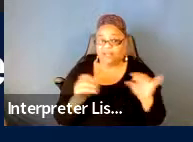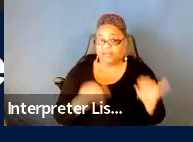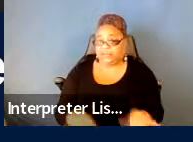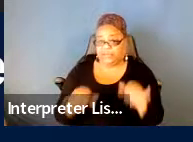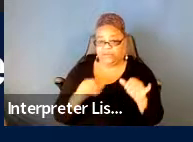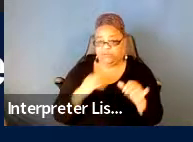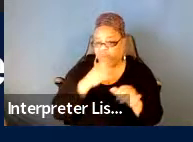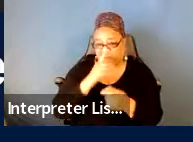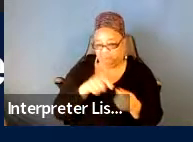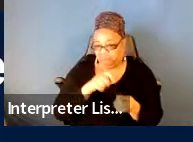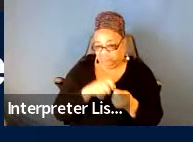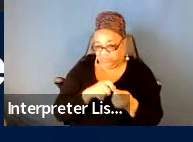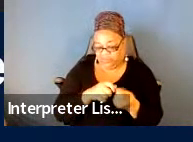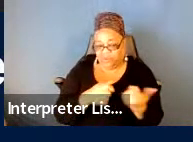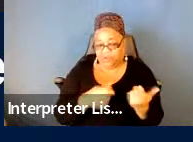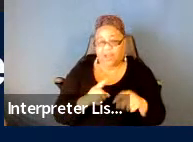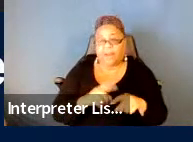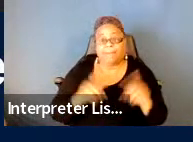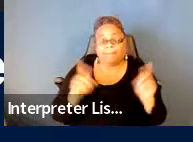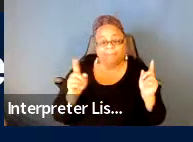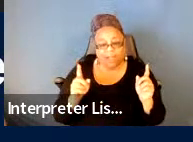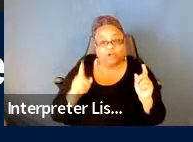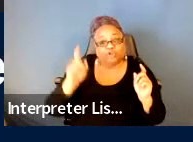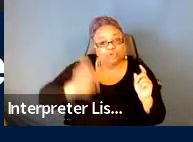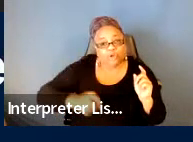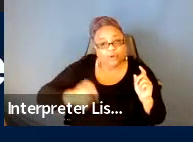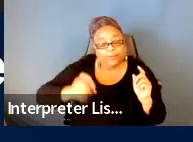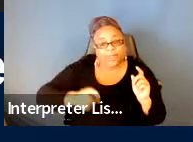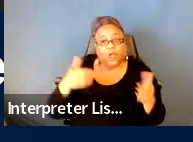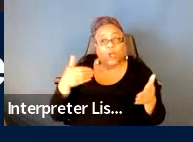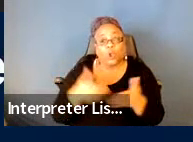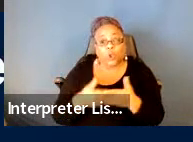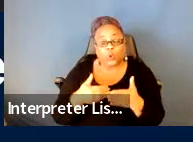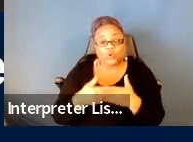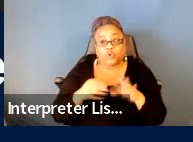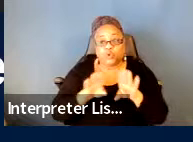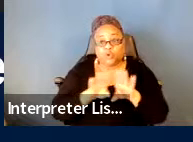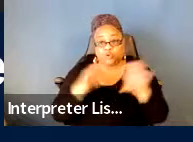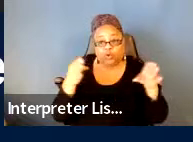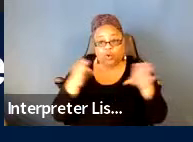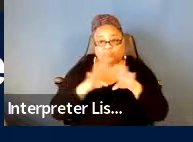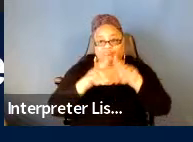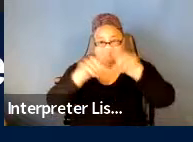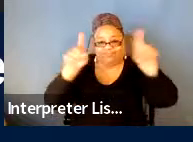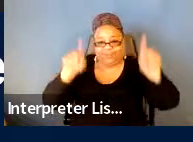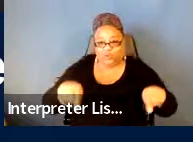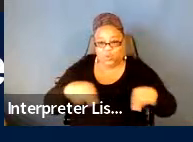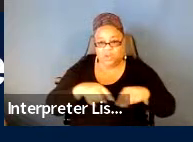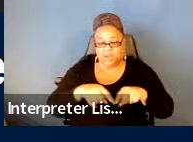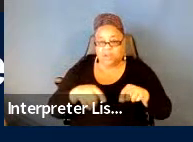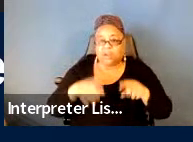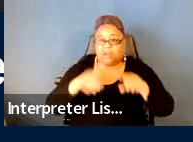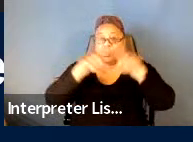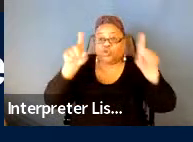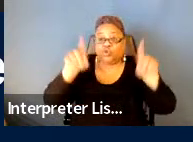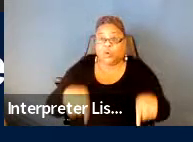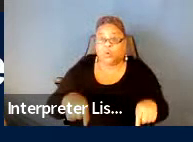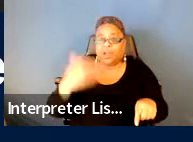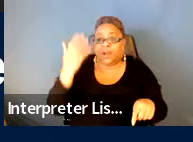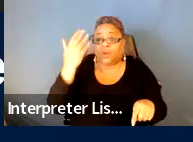but these signs should be located close to the doorway so they are easy to locate by